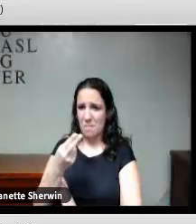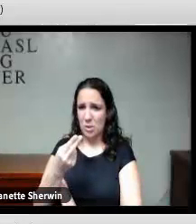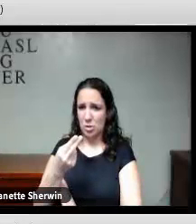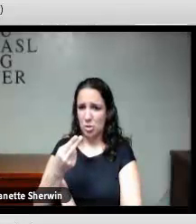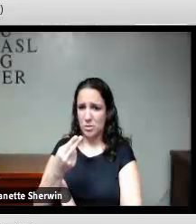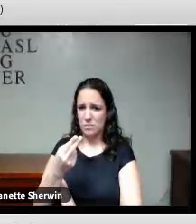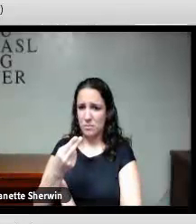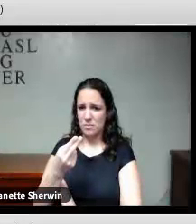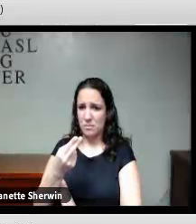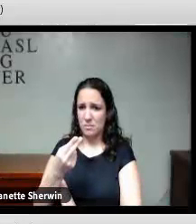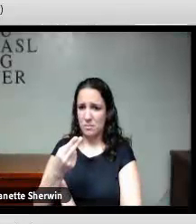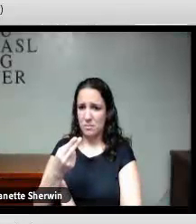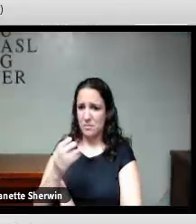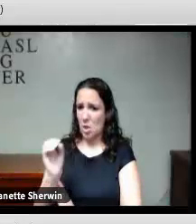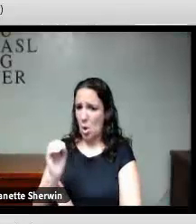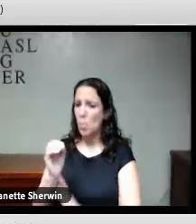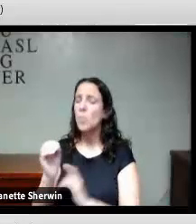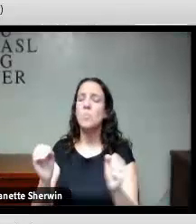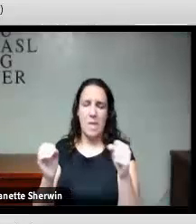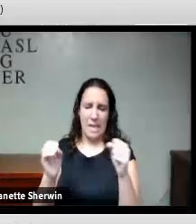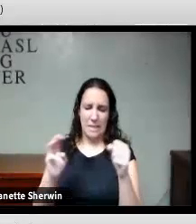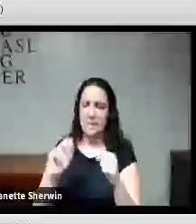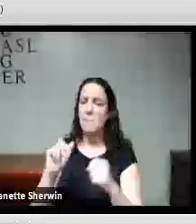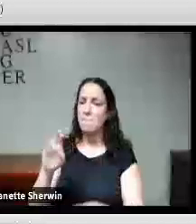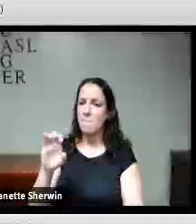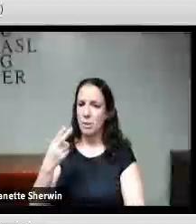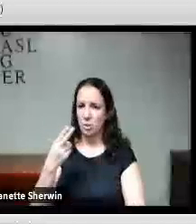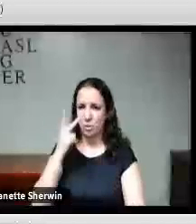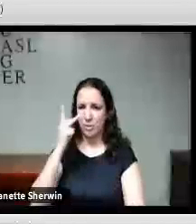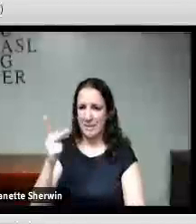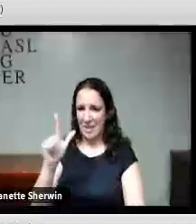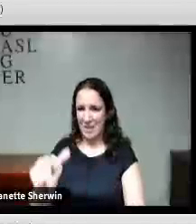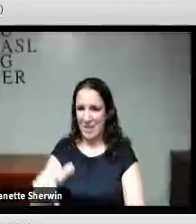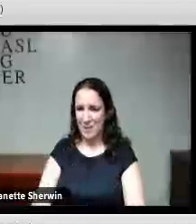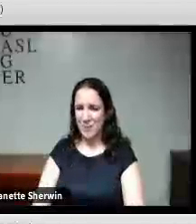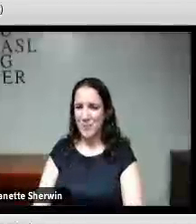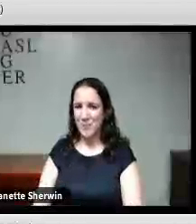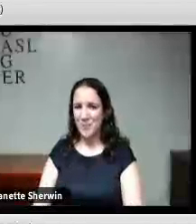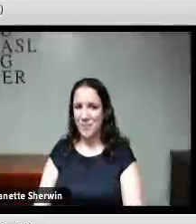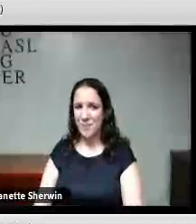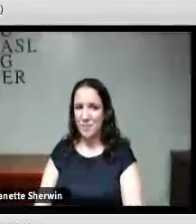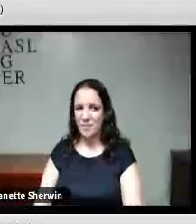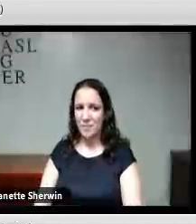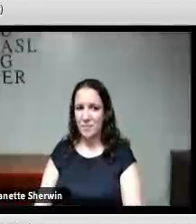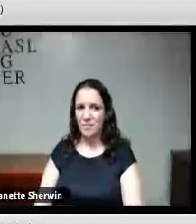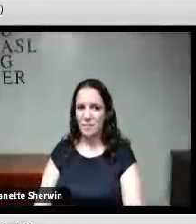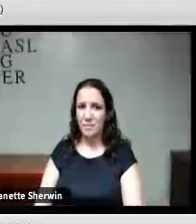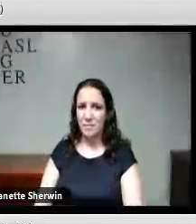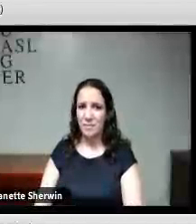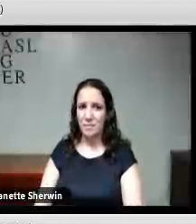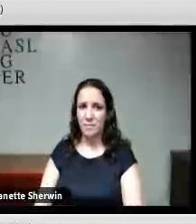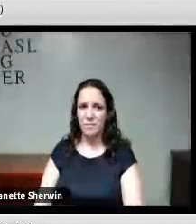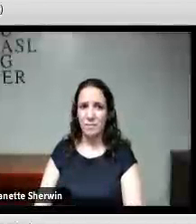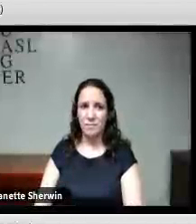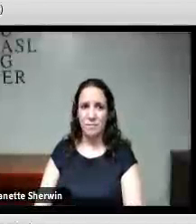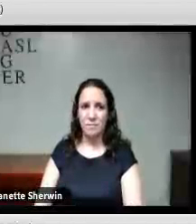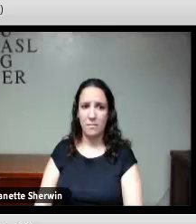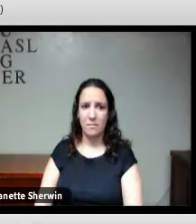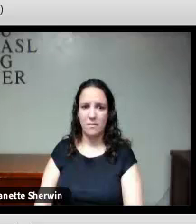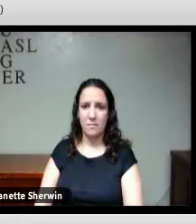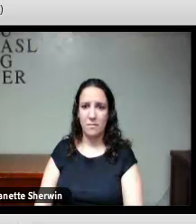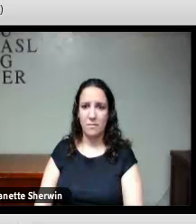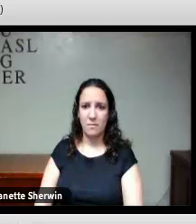an upset patron? Okay, good. I hope to see everybody then. And if you need me in the meantime, whoops, I missed something. I'm